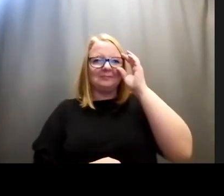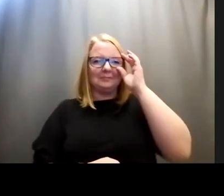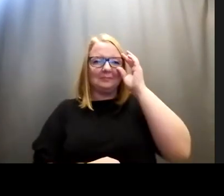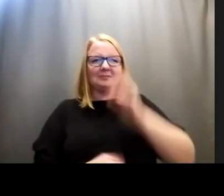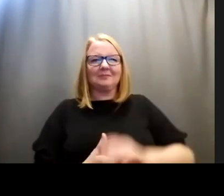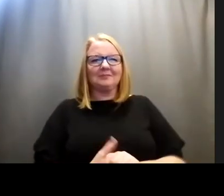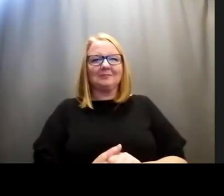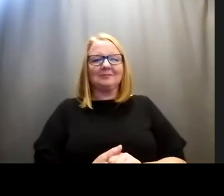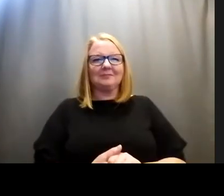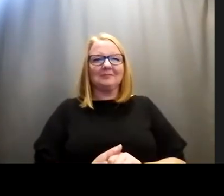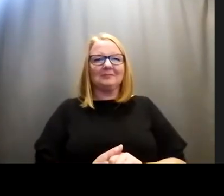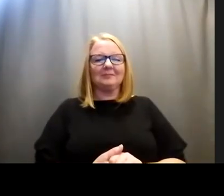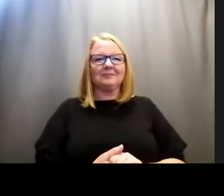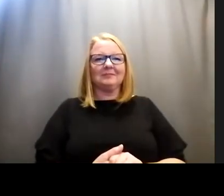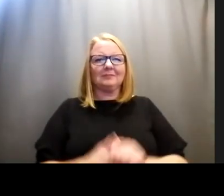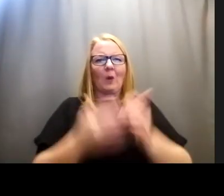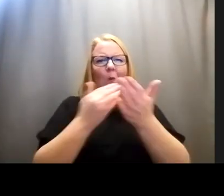Let's see if I can share again.